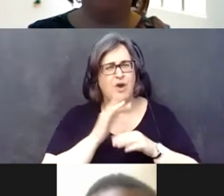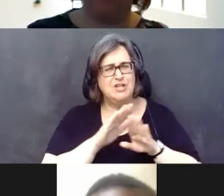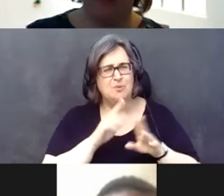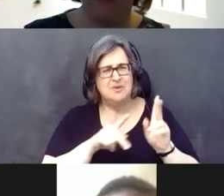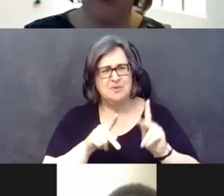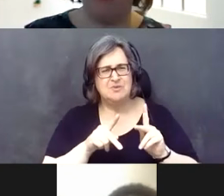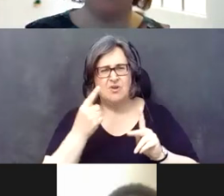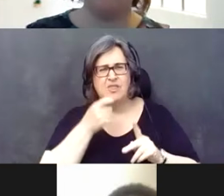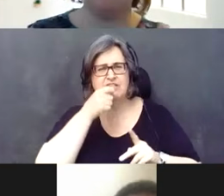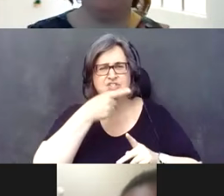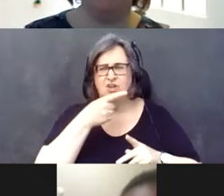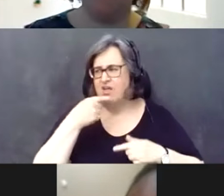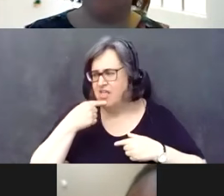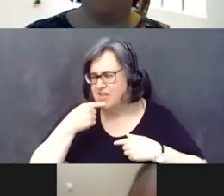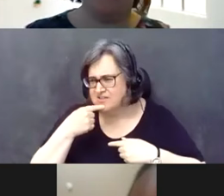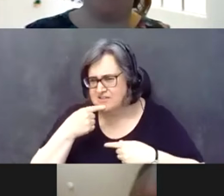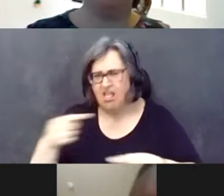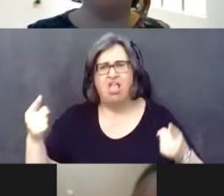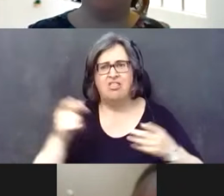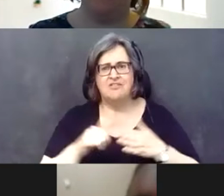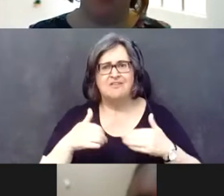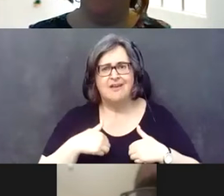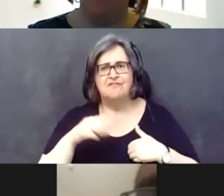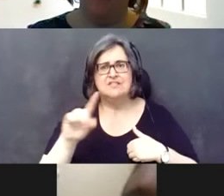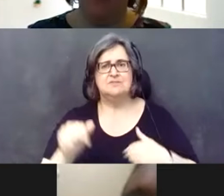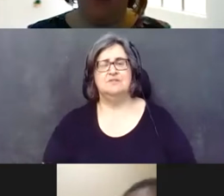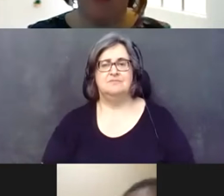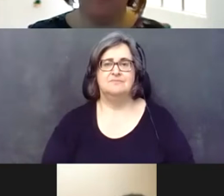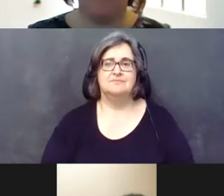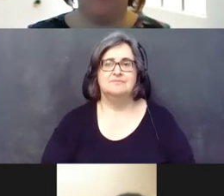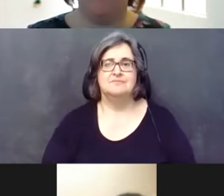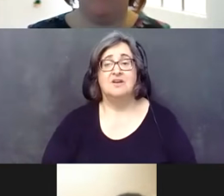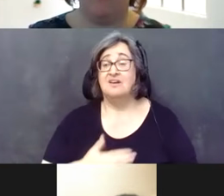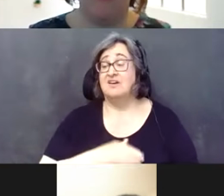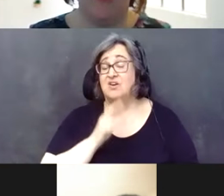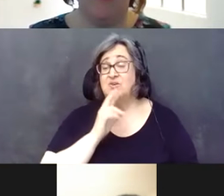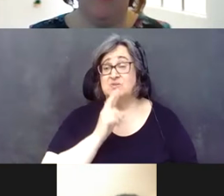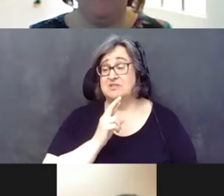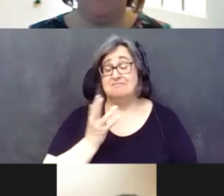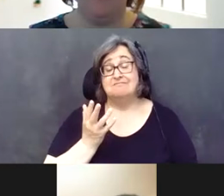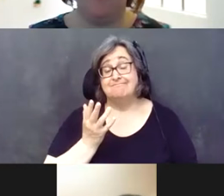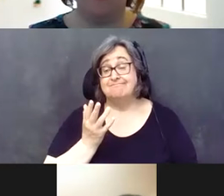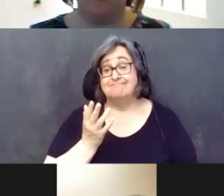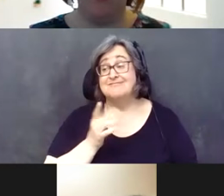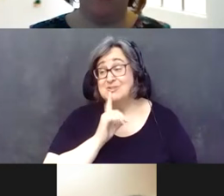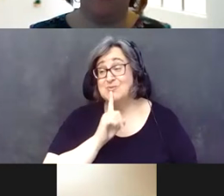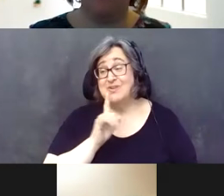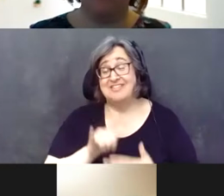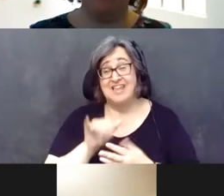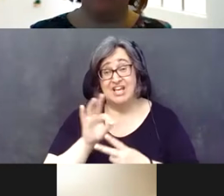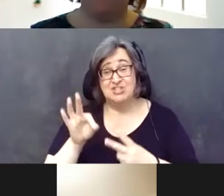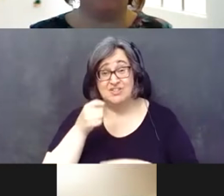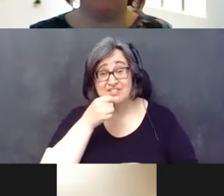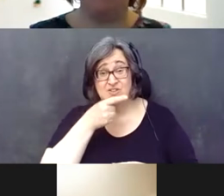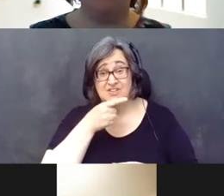just disclose? Why don't they just tell us that they have a disability? And our response is always that really that choice to